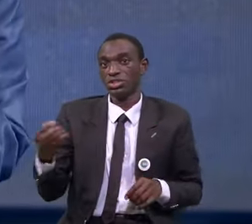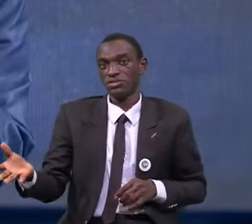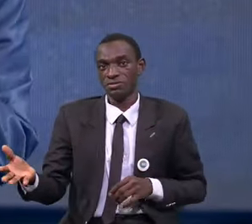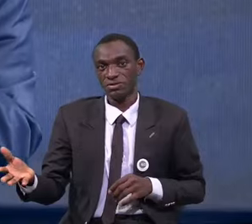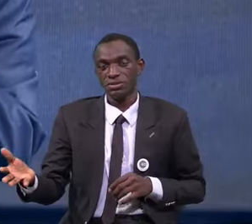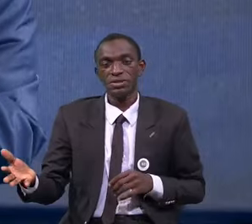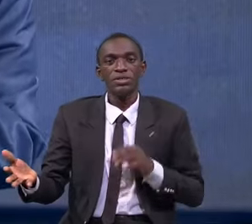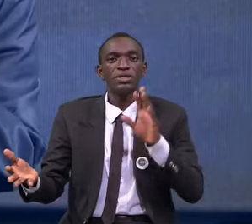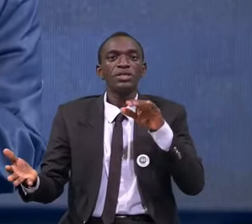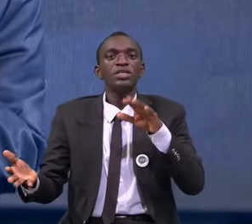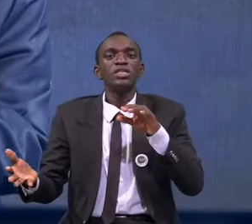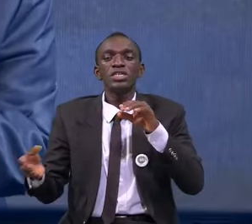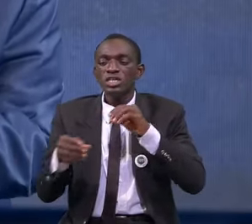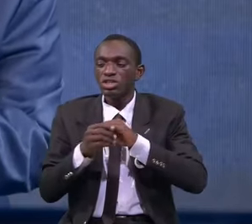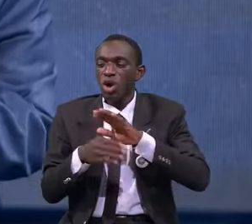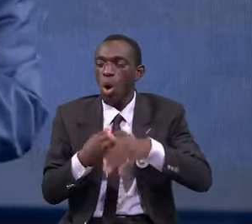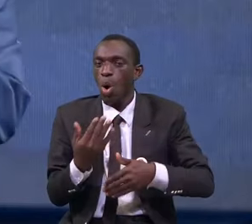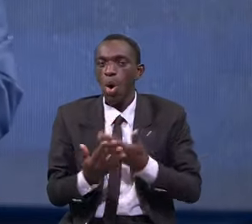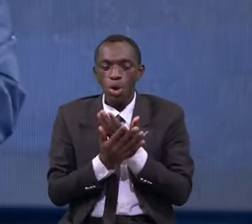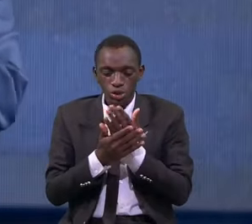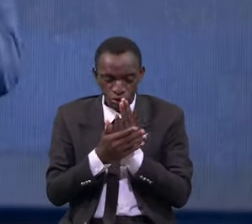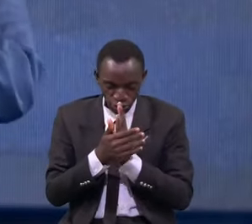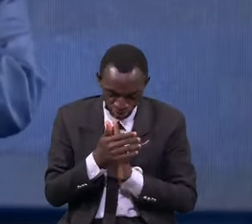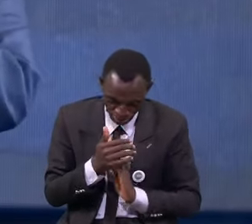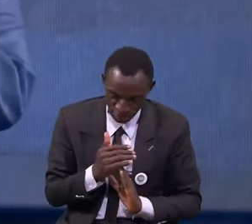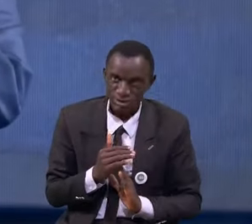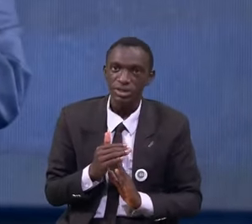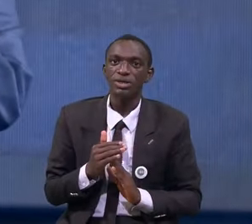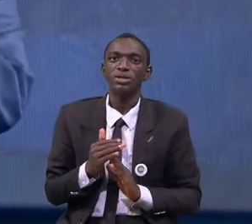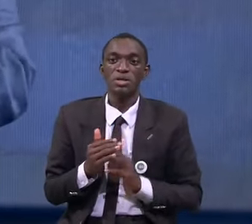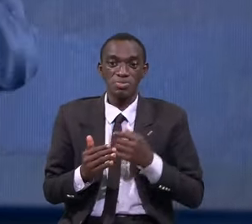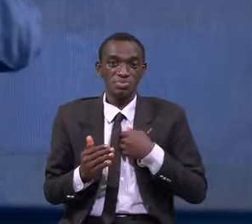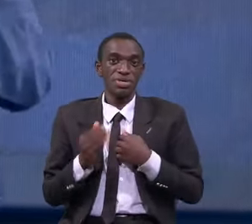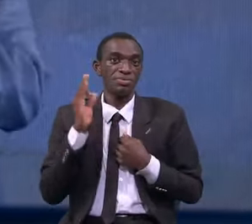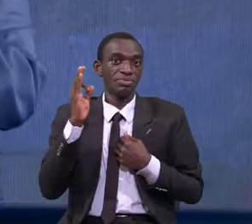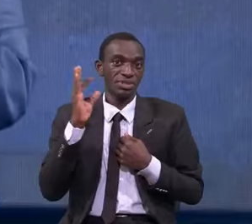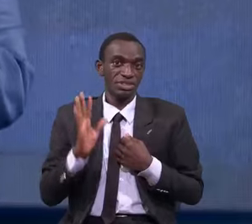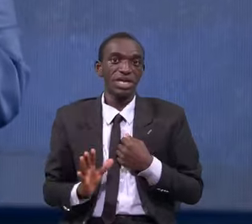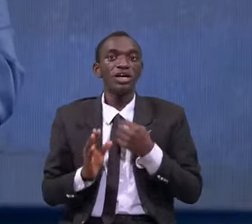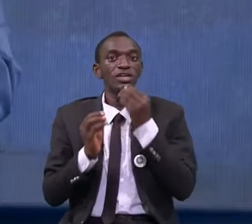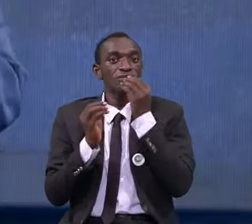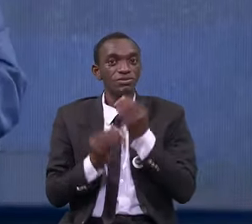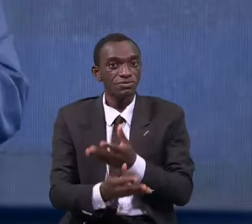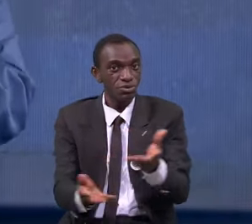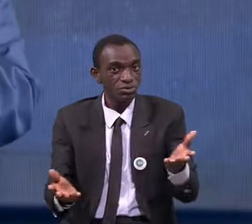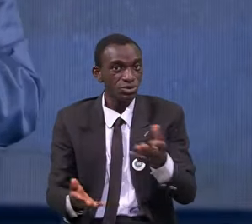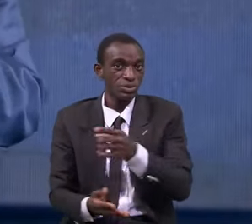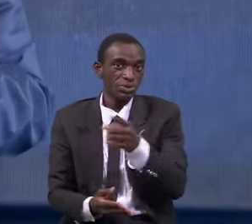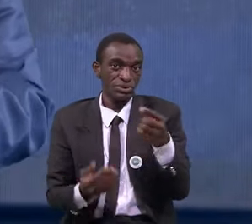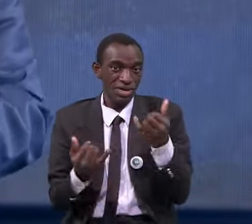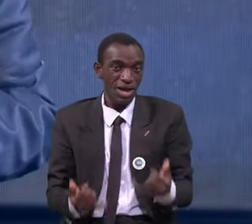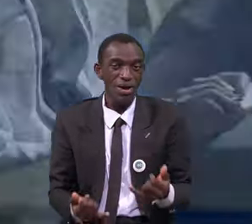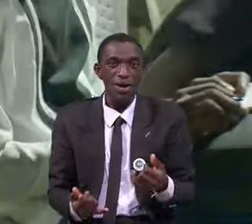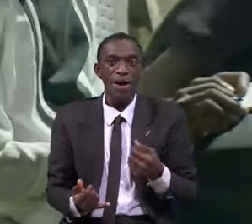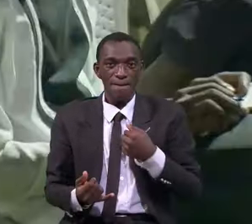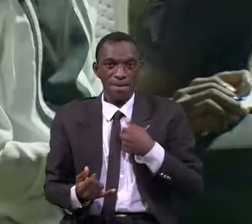In all humility, I come here to you to tell you I have something